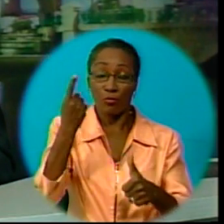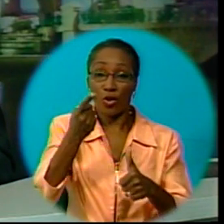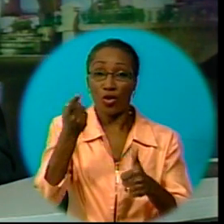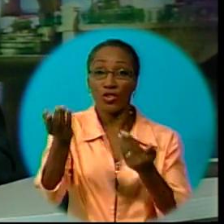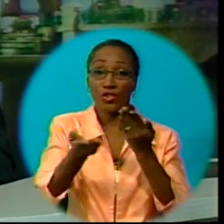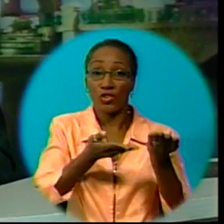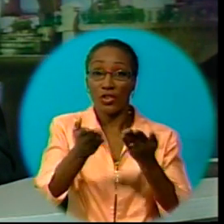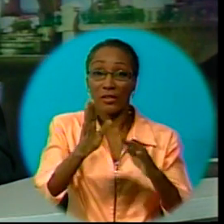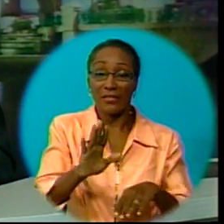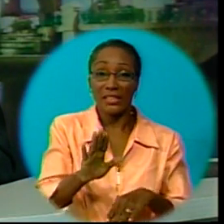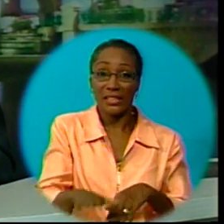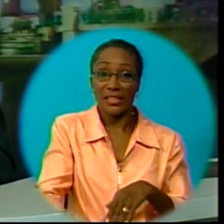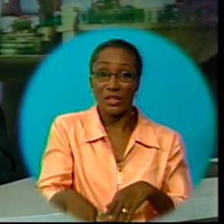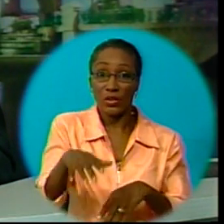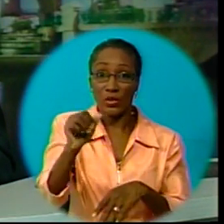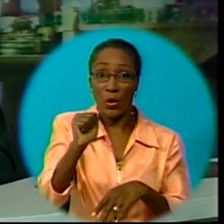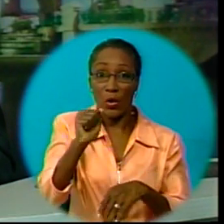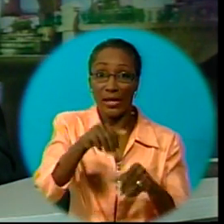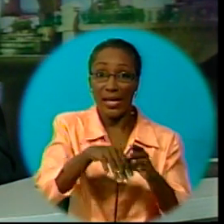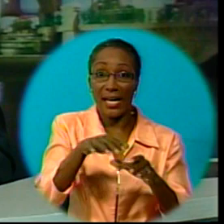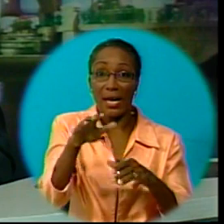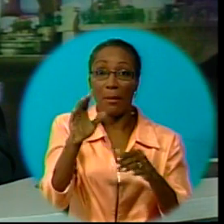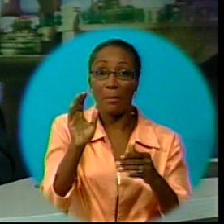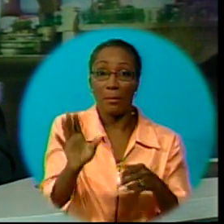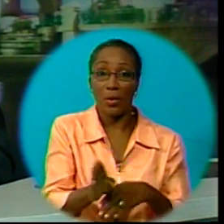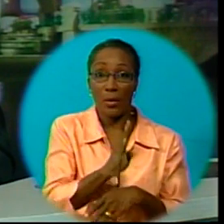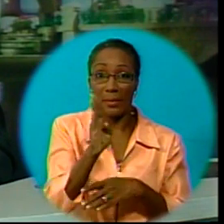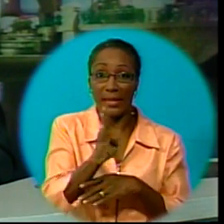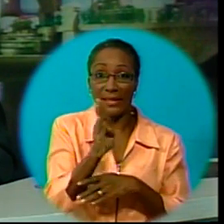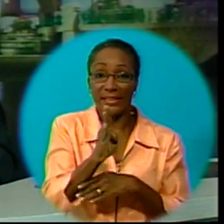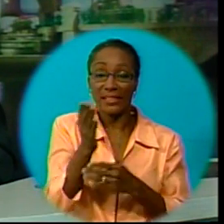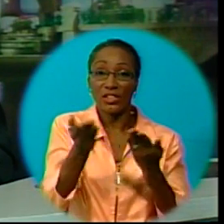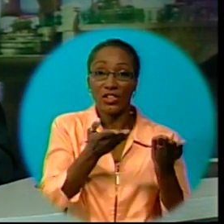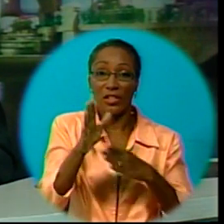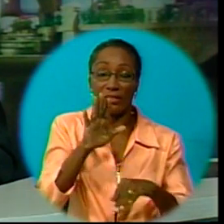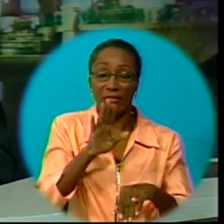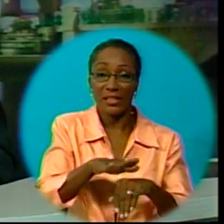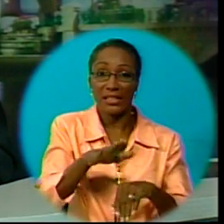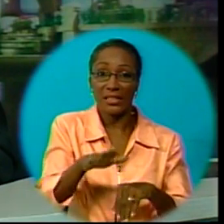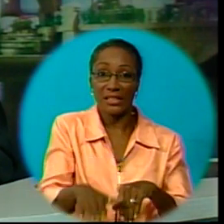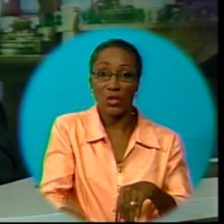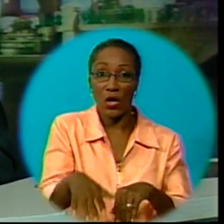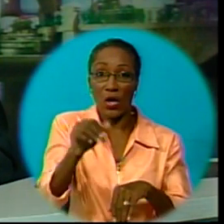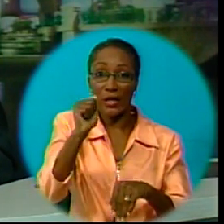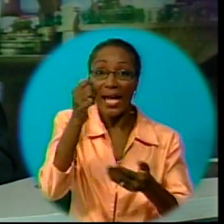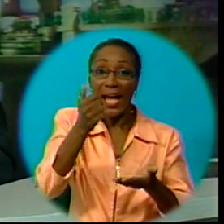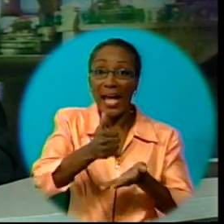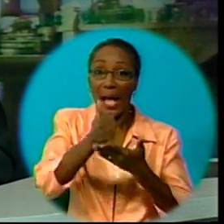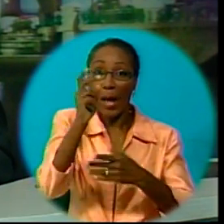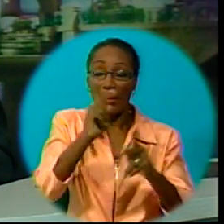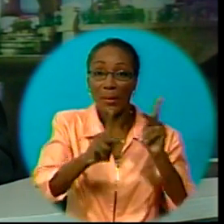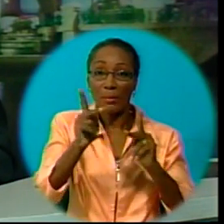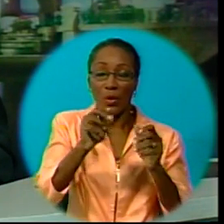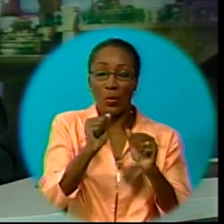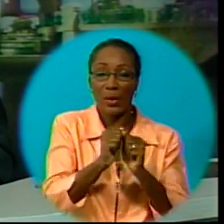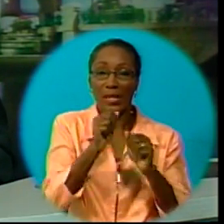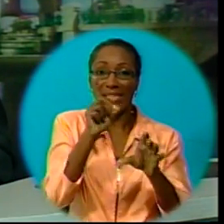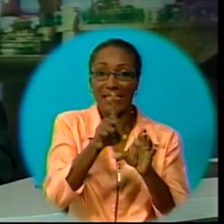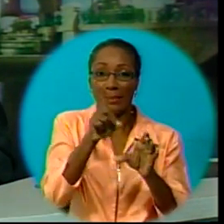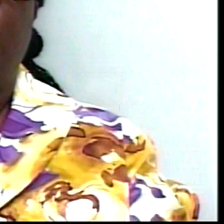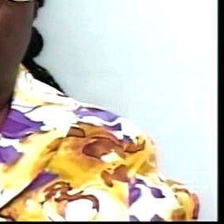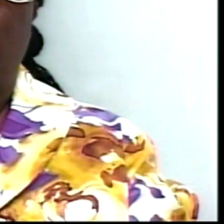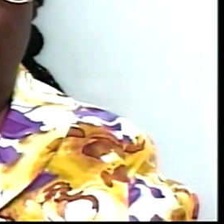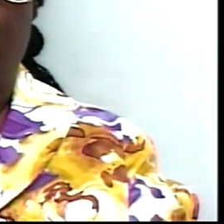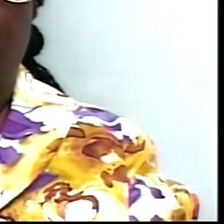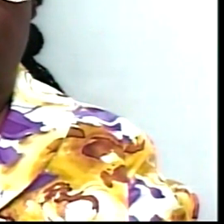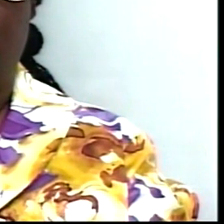to the public. She says service animals like Dylan help people with impairments or disabilities to be self-reliant.